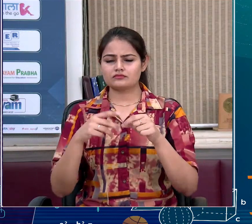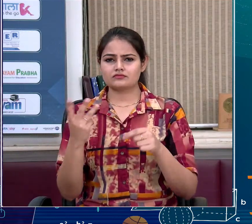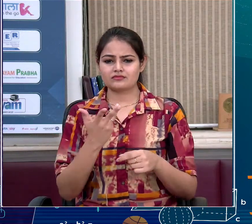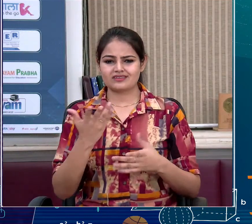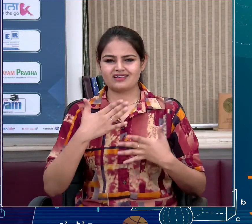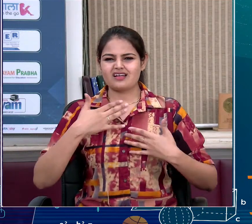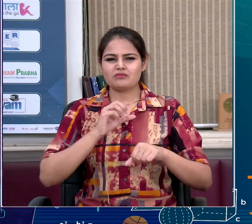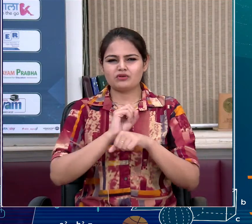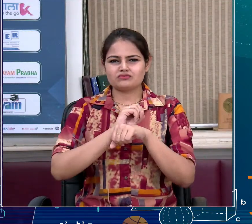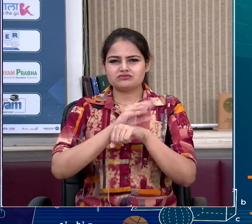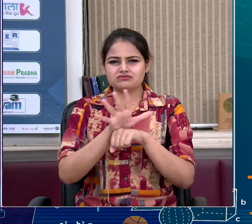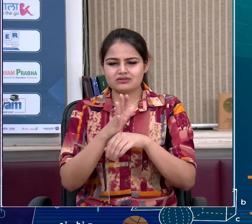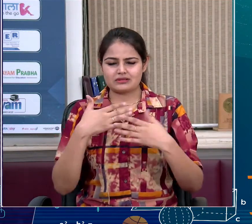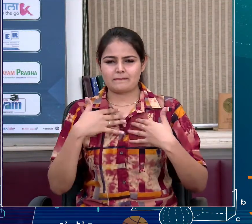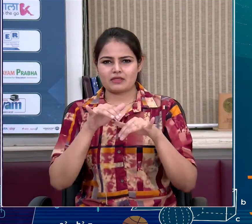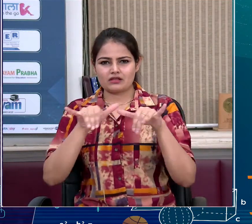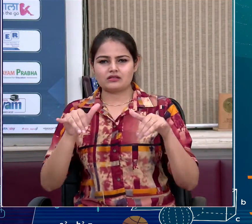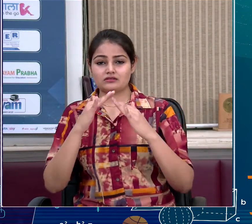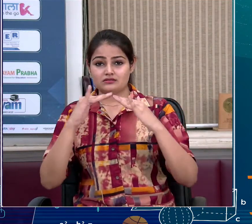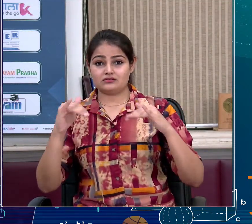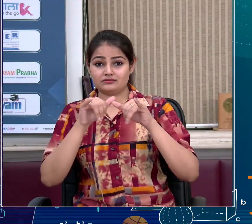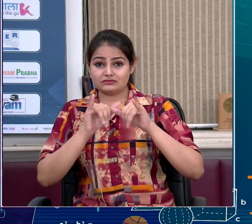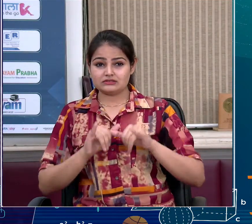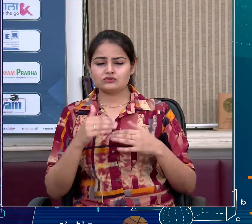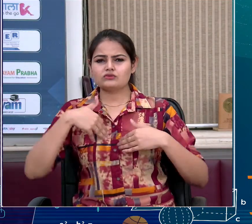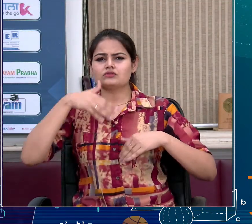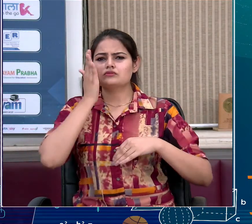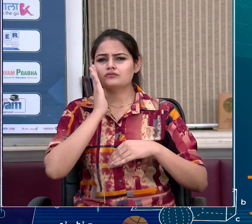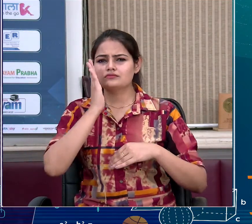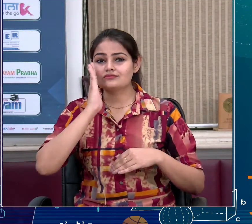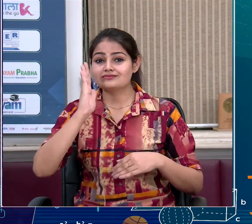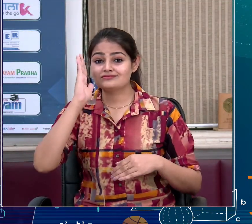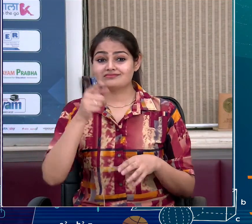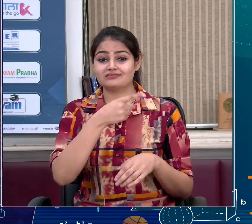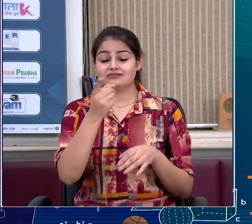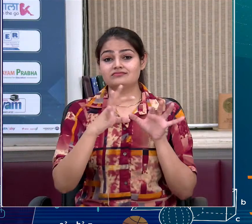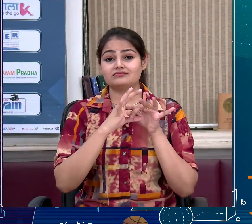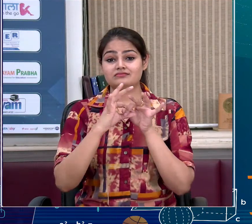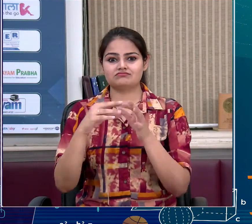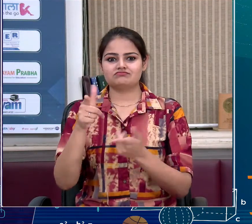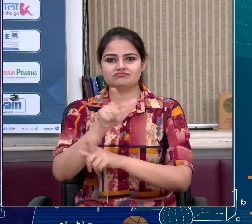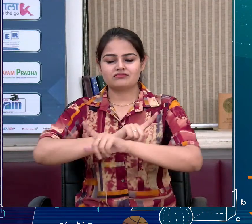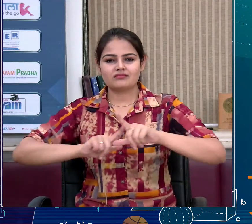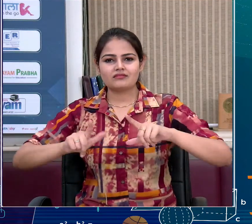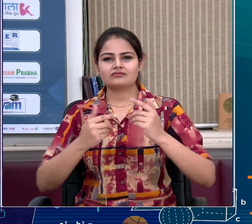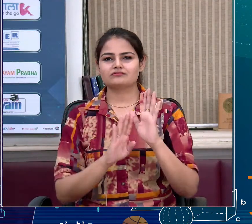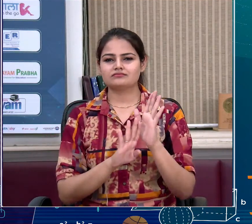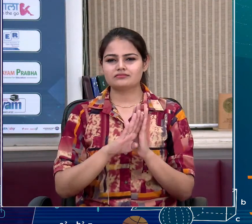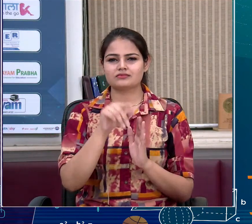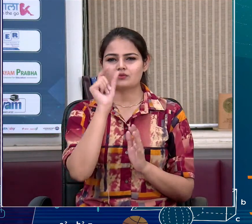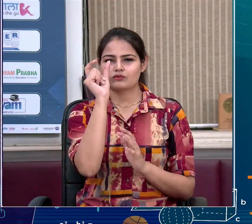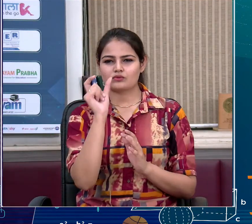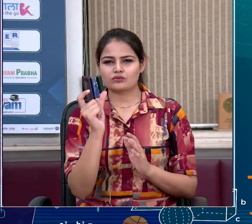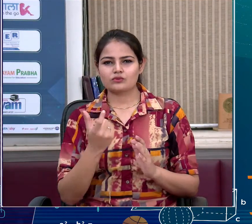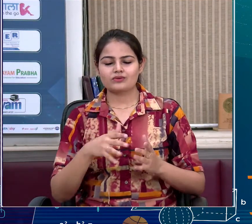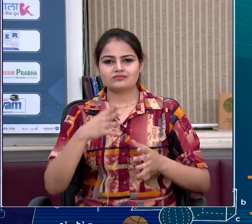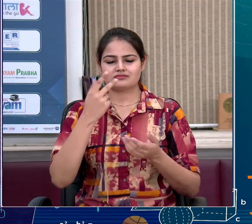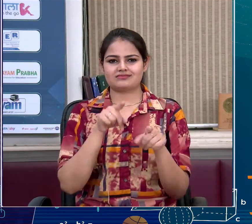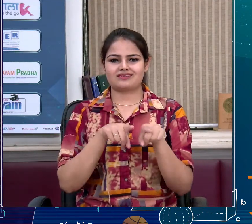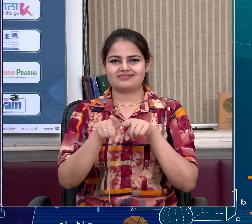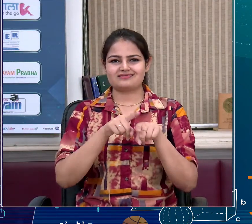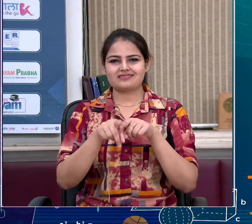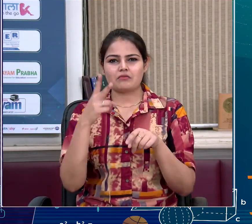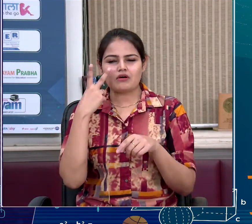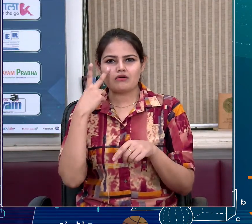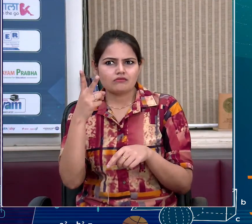we are discussing a poem. Via Yes. poem, all the language building can happen. And yes, of course, visualization,